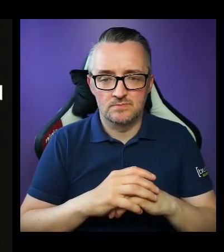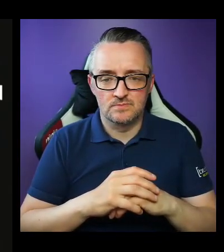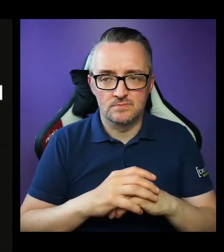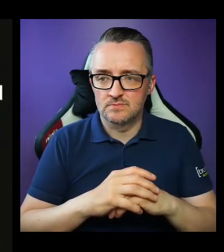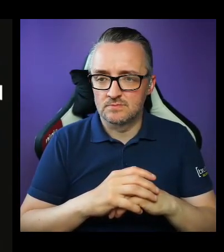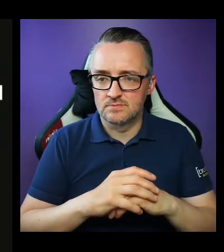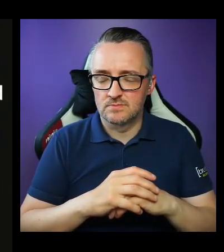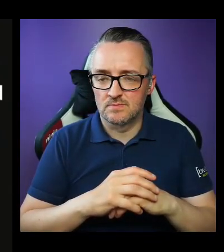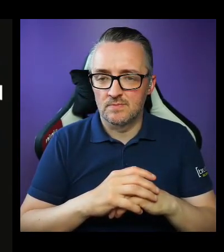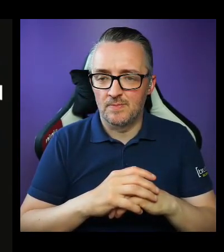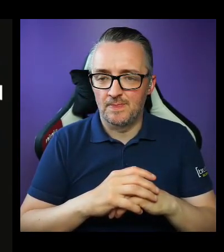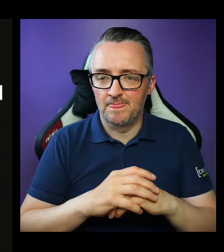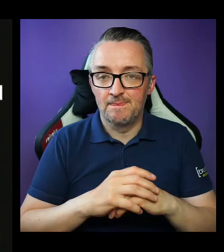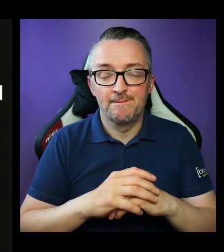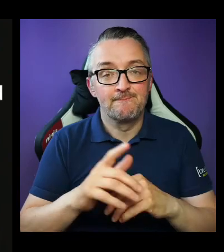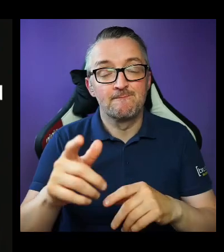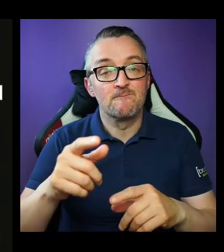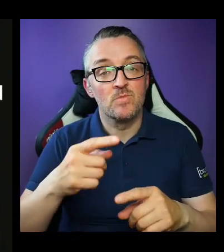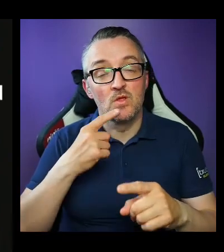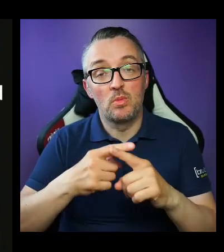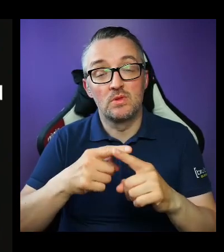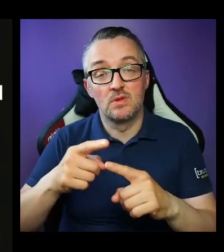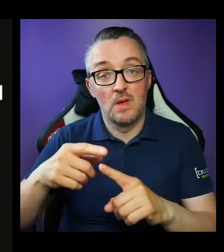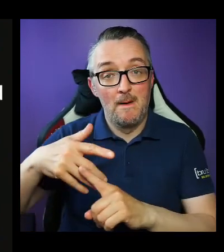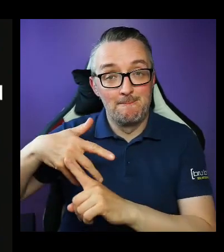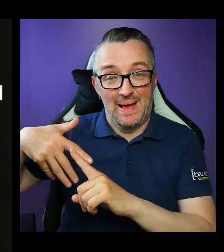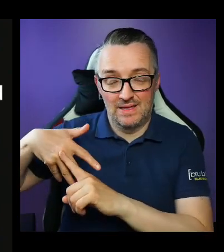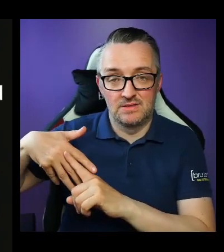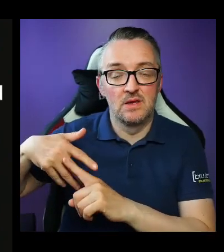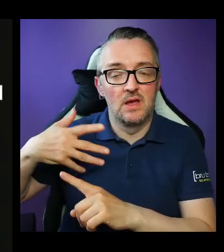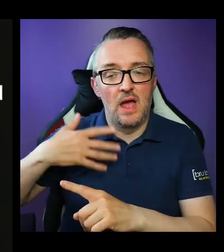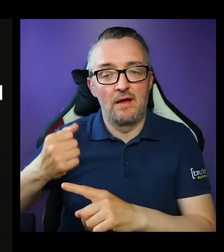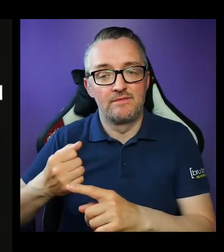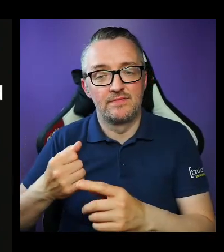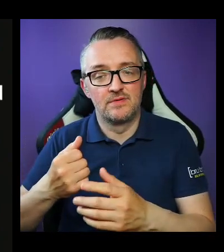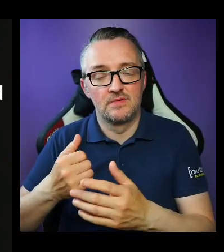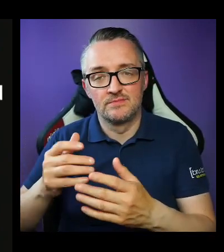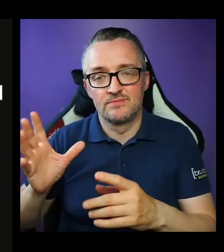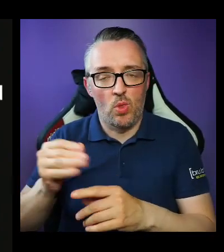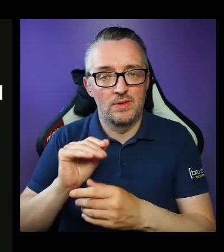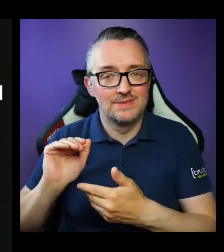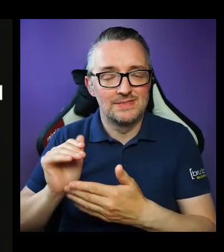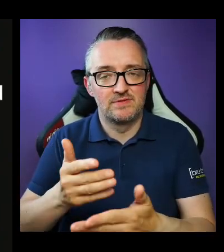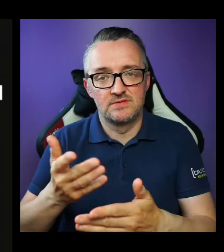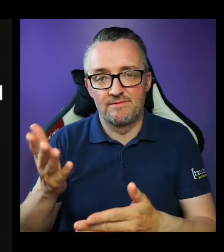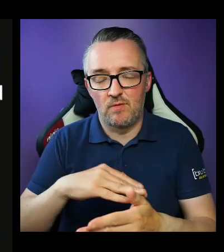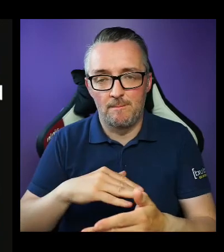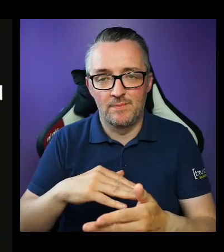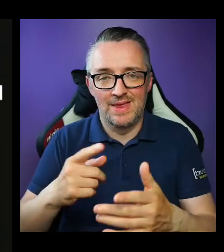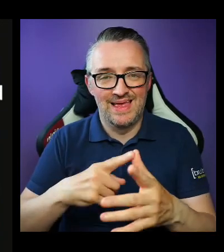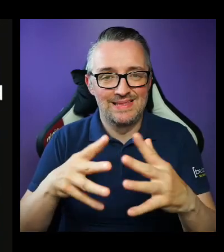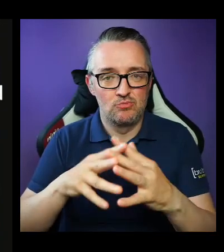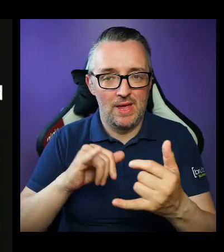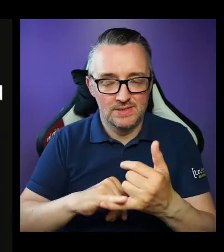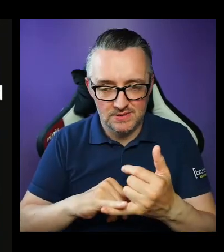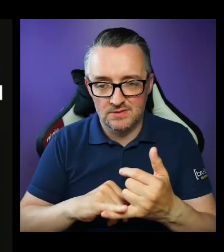So in terms of backend for DynamoDB, we use all the services from AWS.